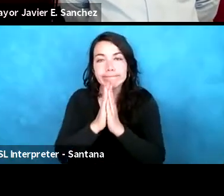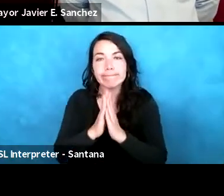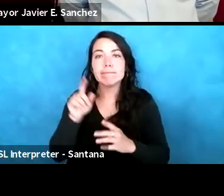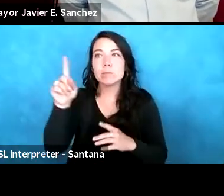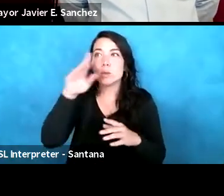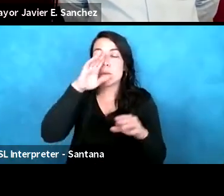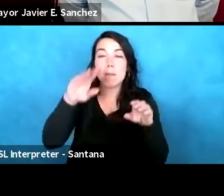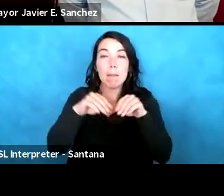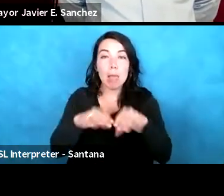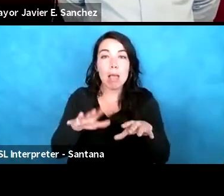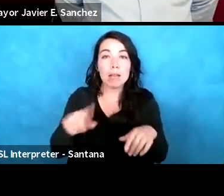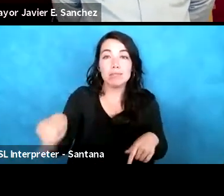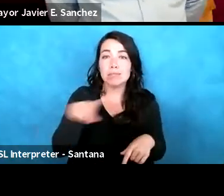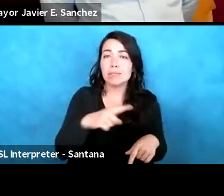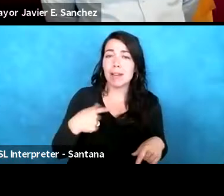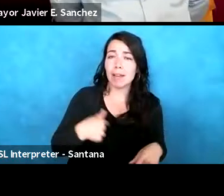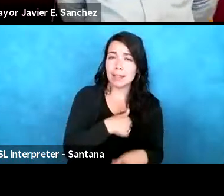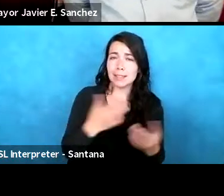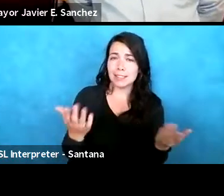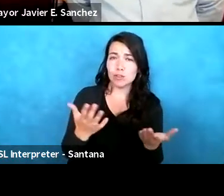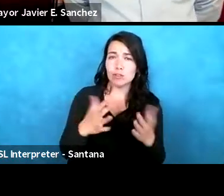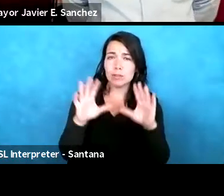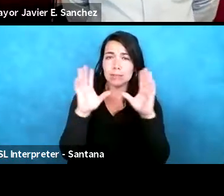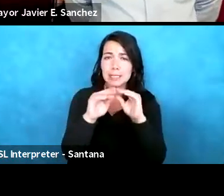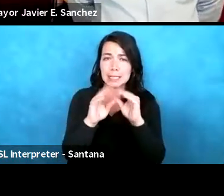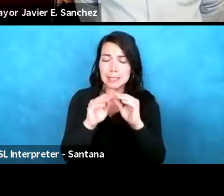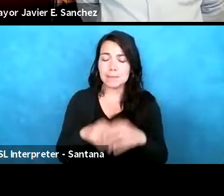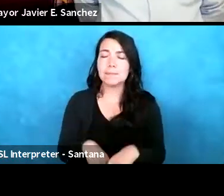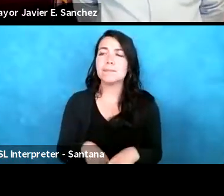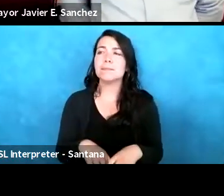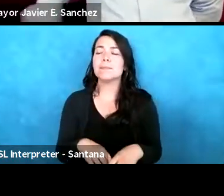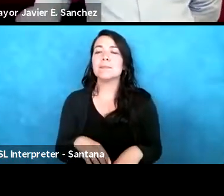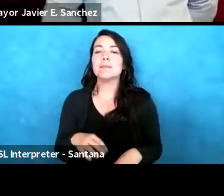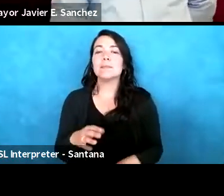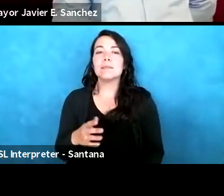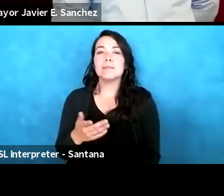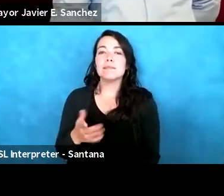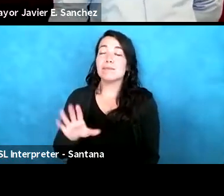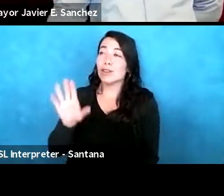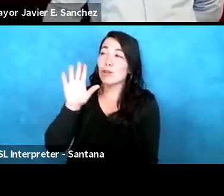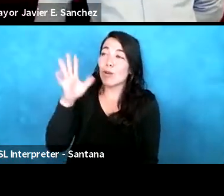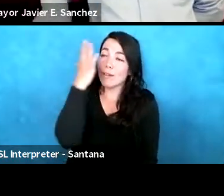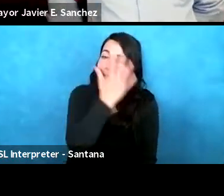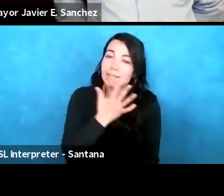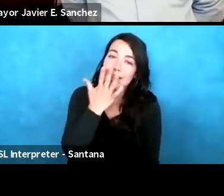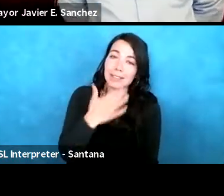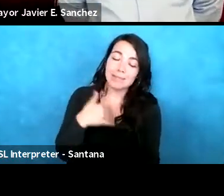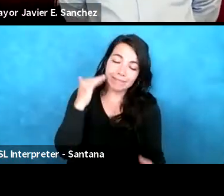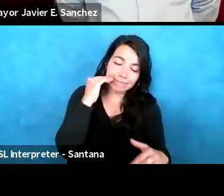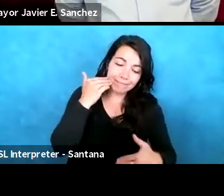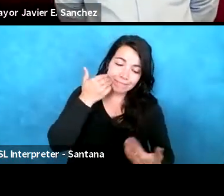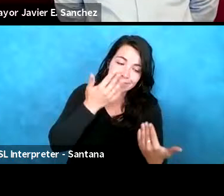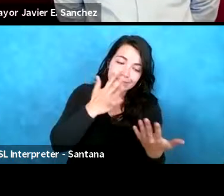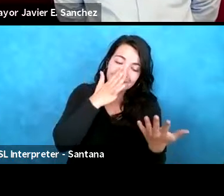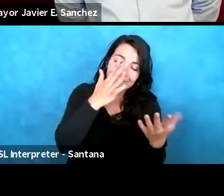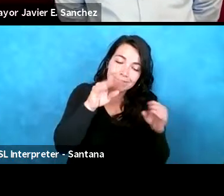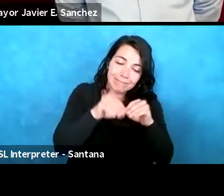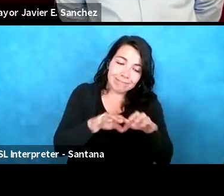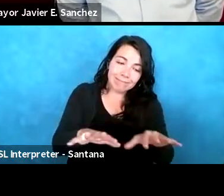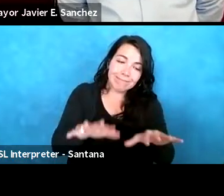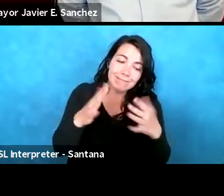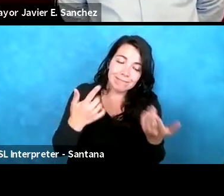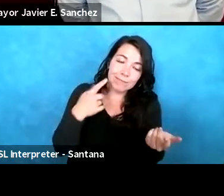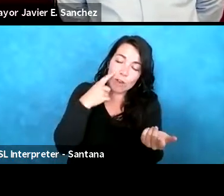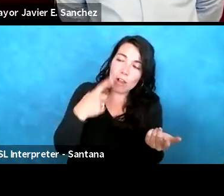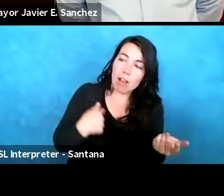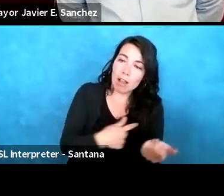bless us in this meeting and keep us, Lord. Make your face shine on us to be gracious to us. I pray that we feel